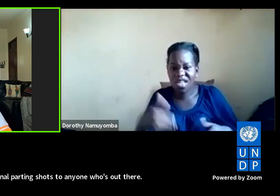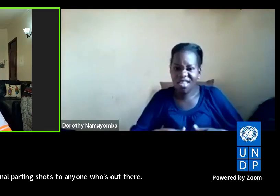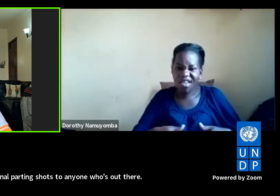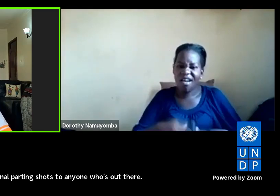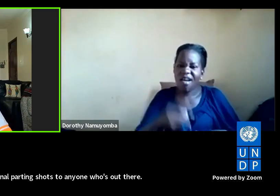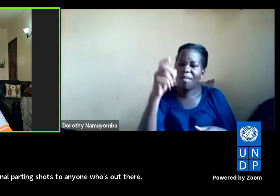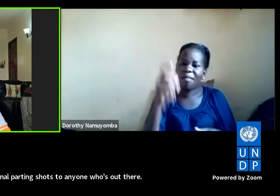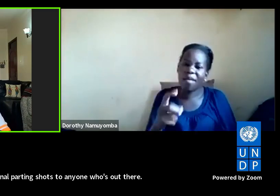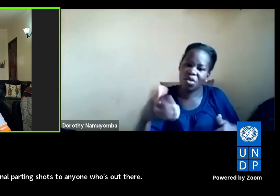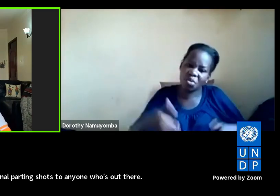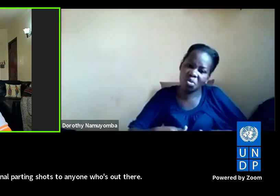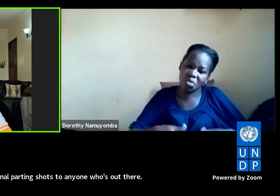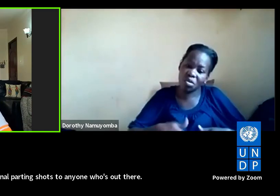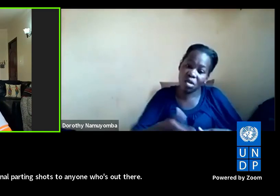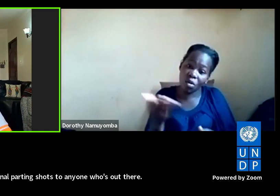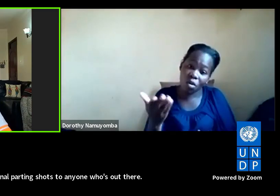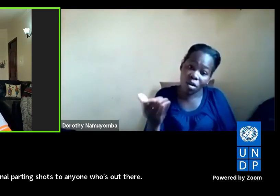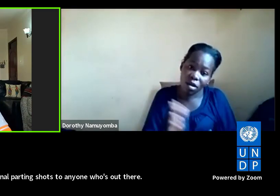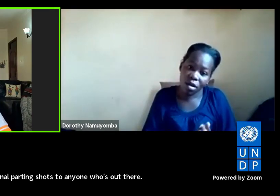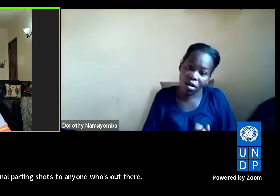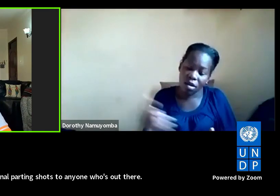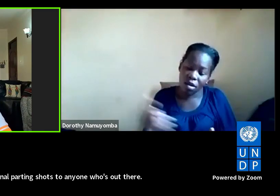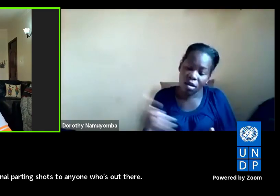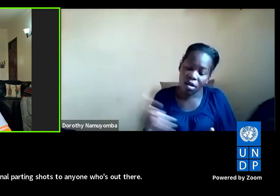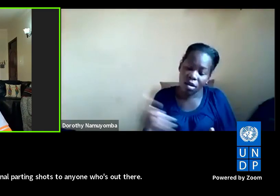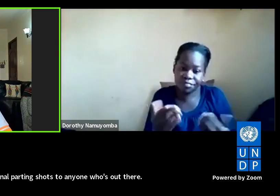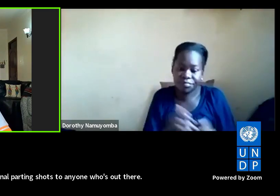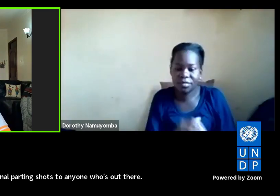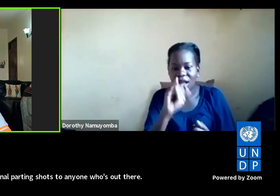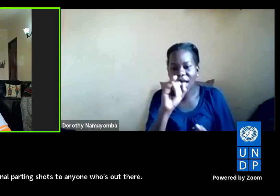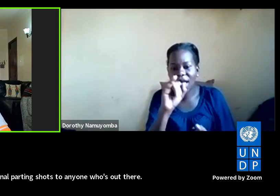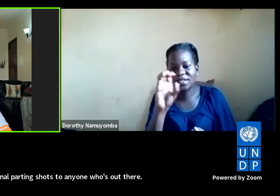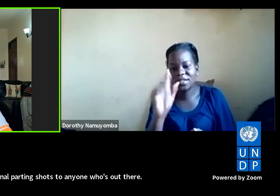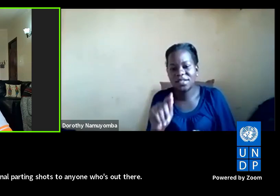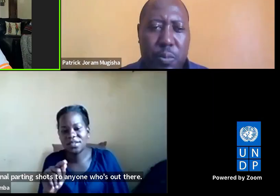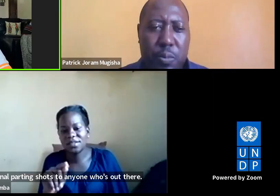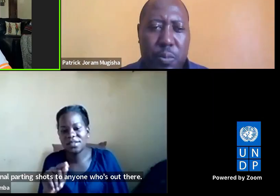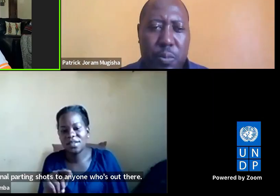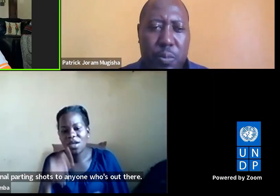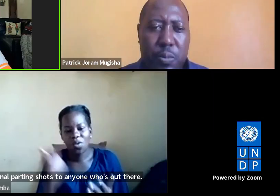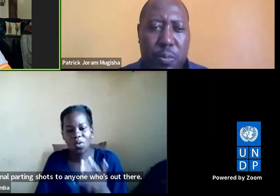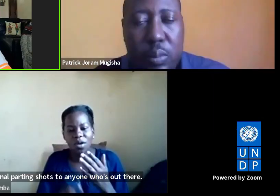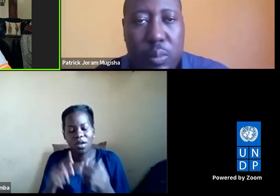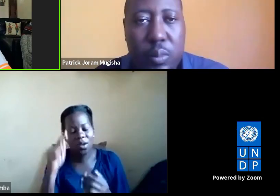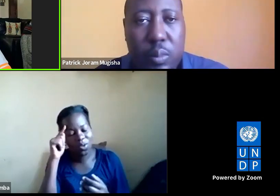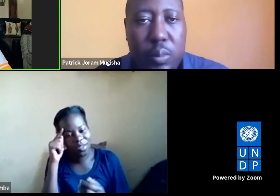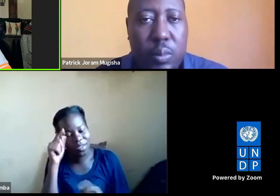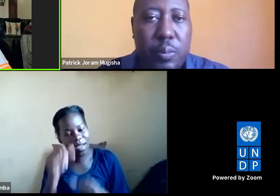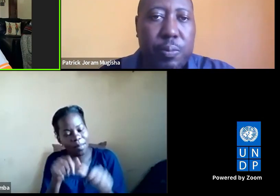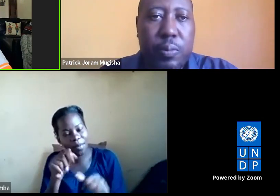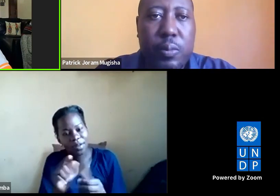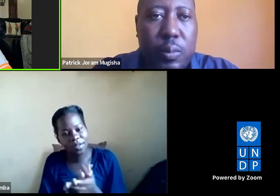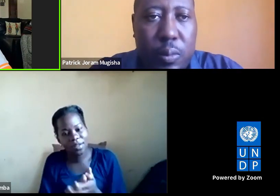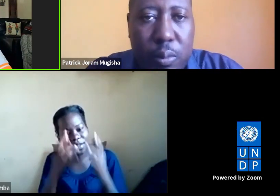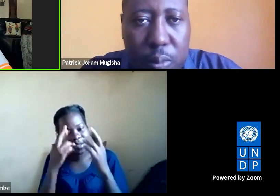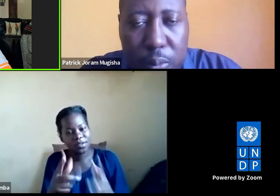perhaps trying to venture into the space of IT, ICT. What are your parting thoughts? Let's start with